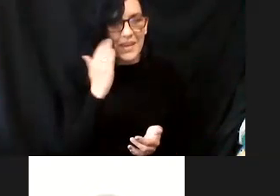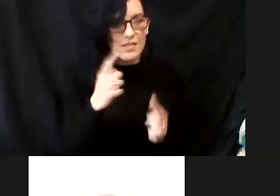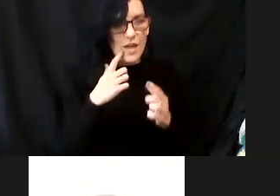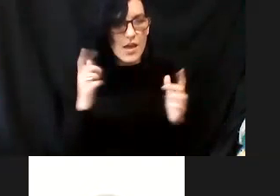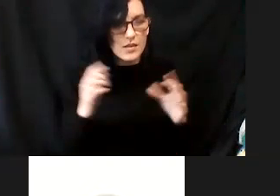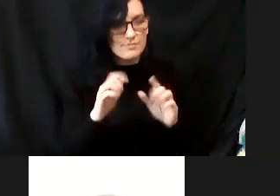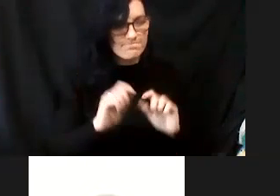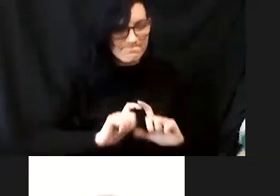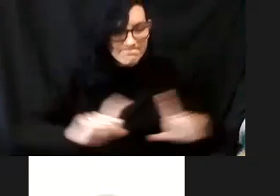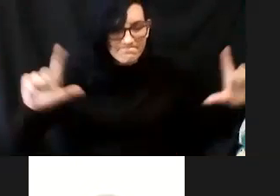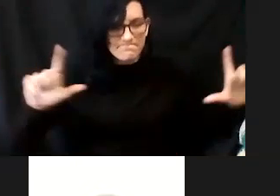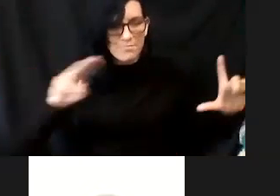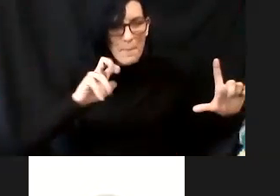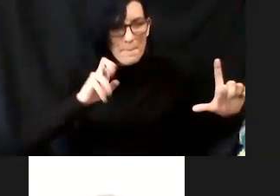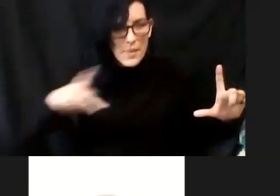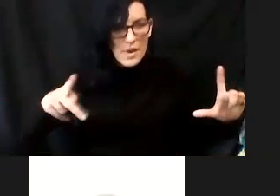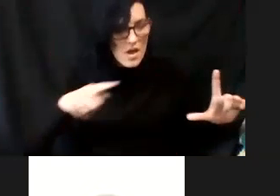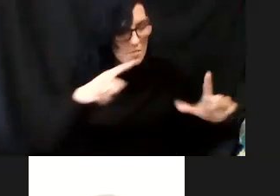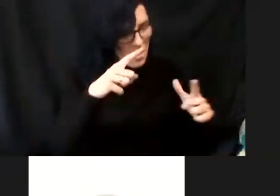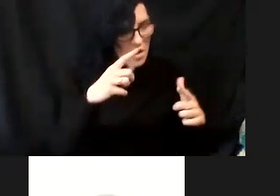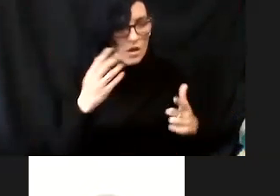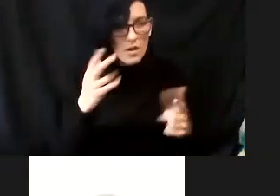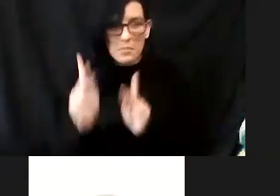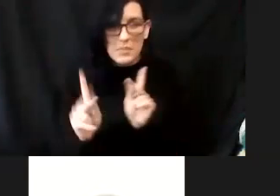don't always know what their options are.